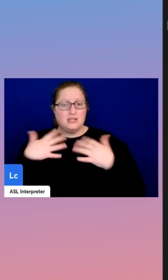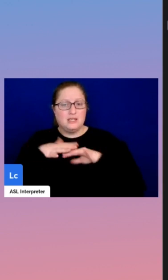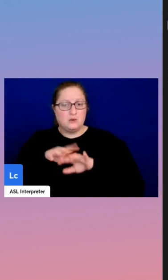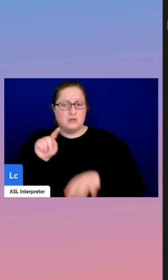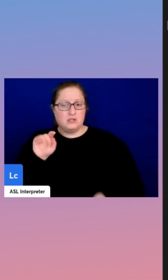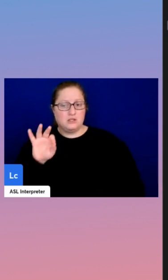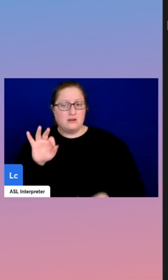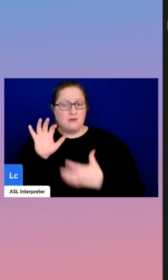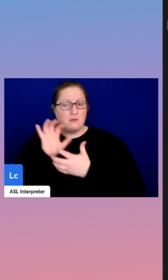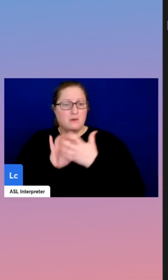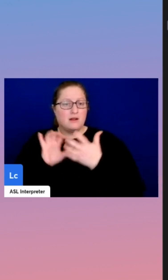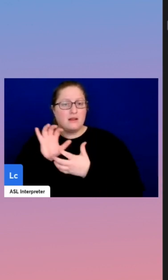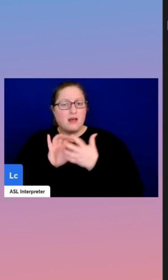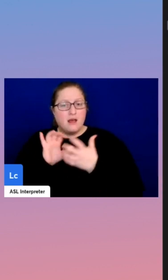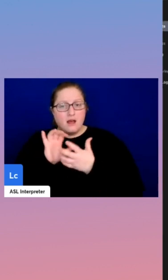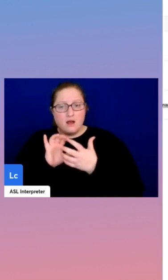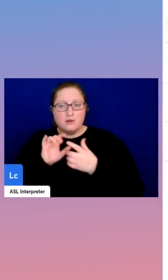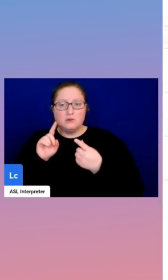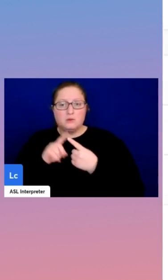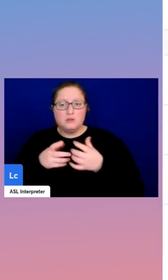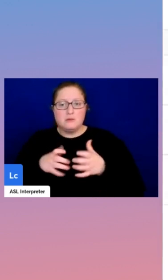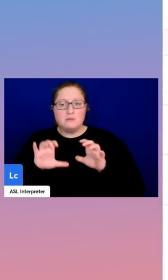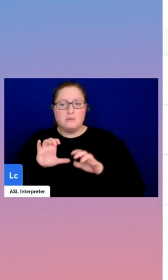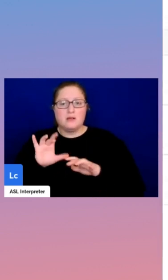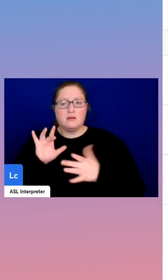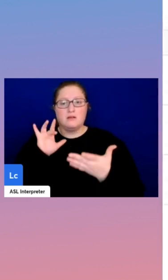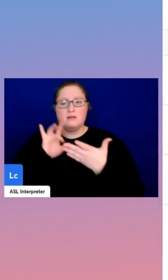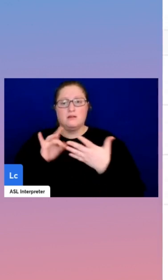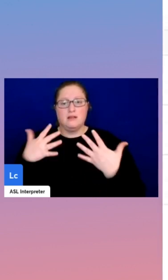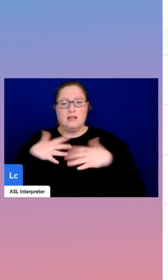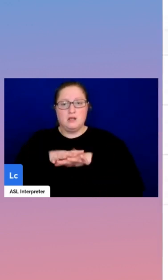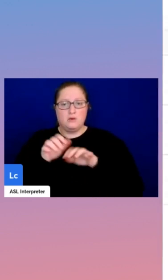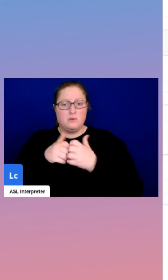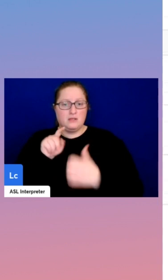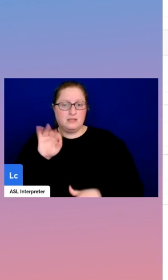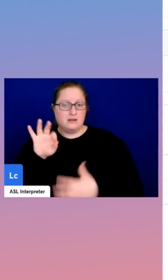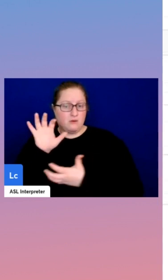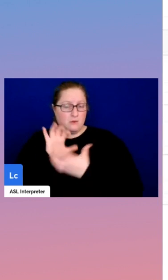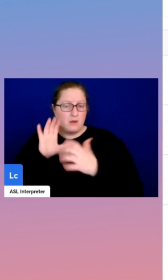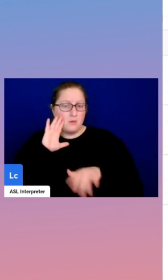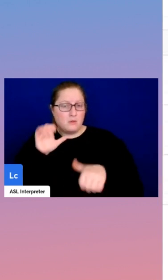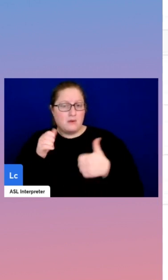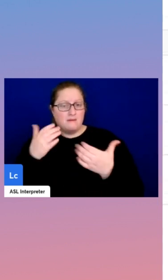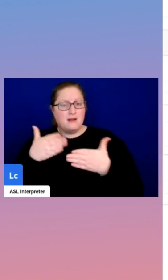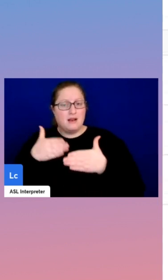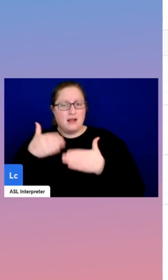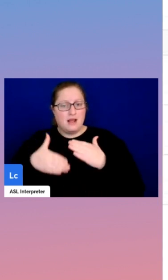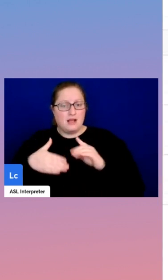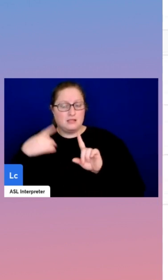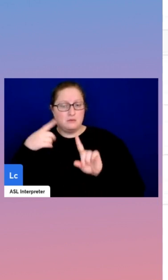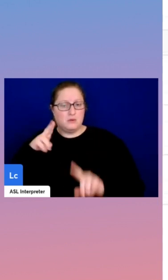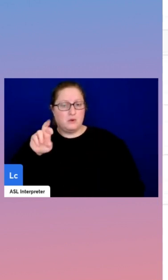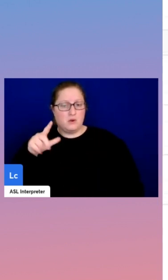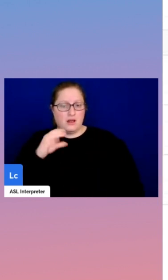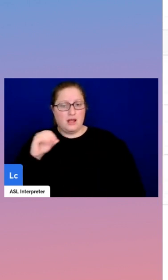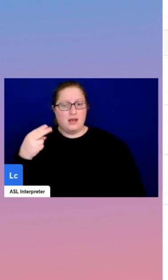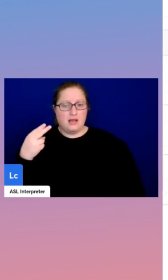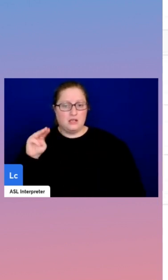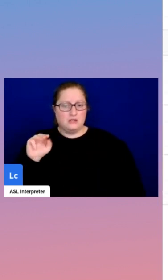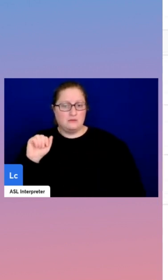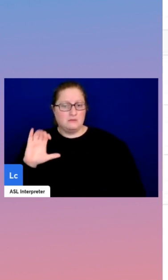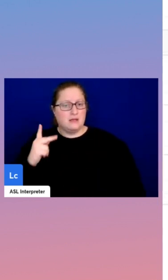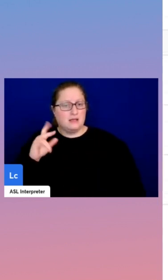just need to go back here to the buckets and select integrate with Terraform Cloud, and it gives you an endpoint URL and an HMAC key that you can use